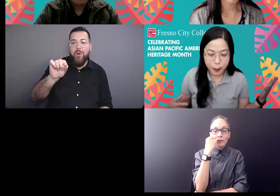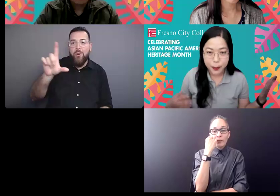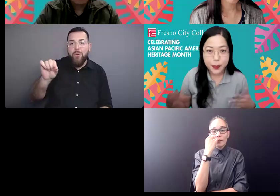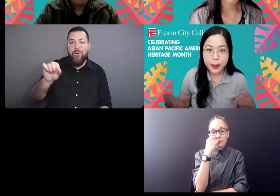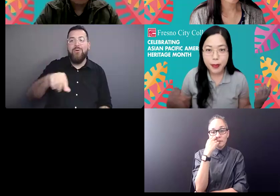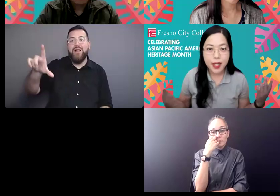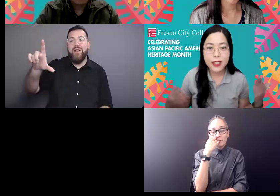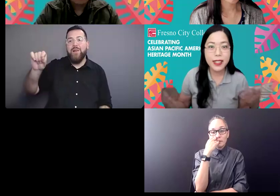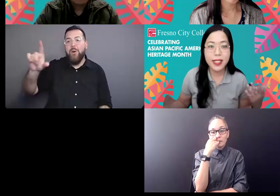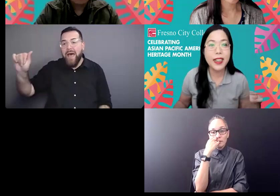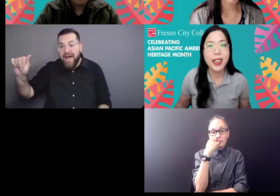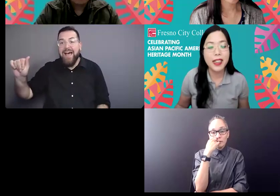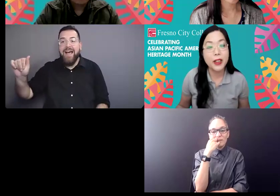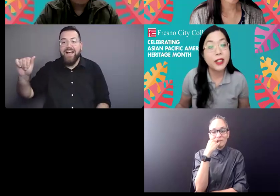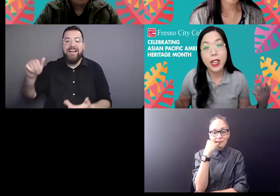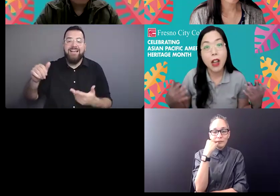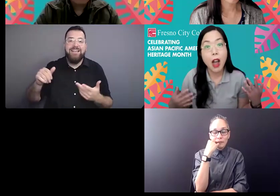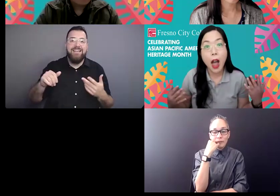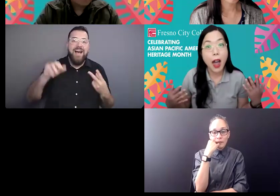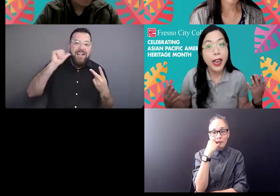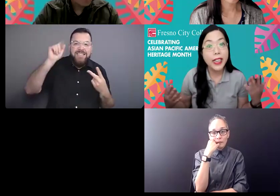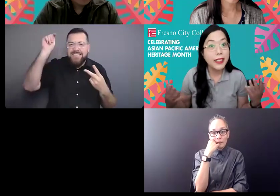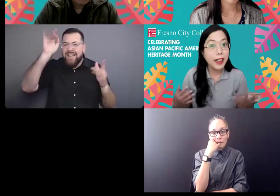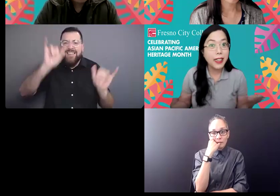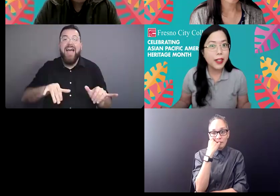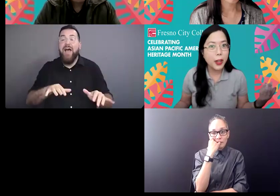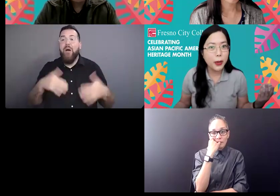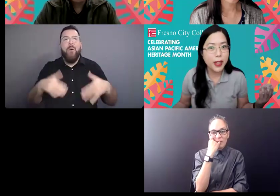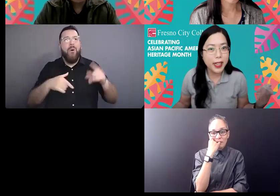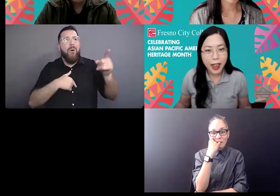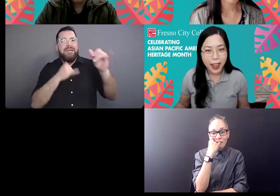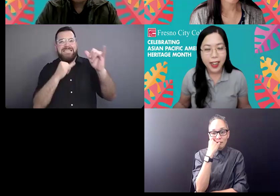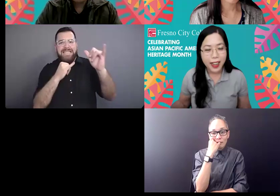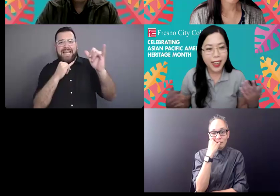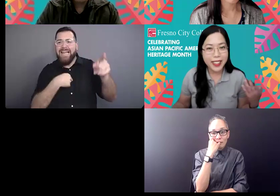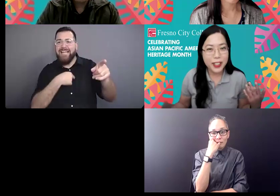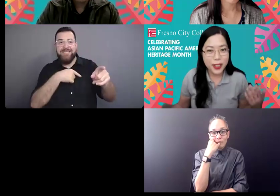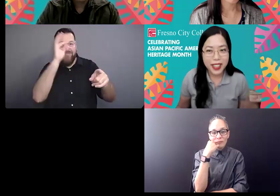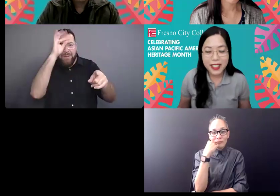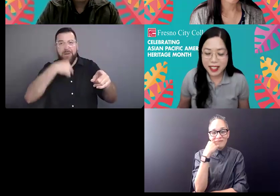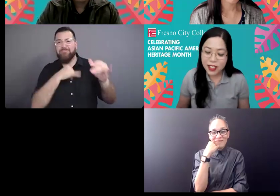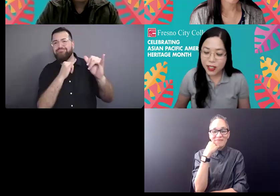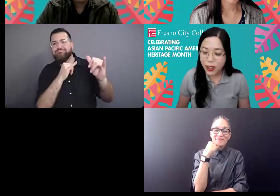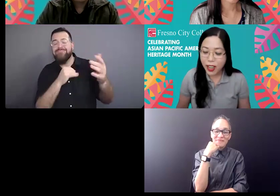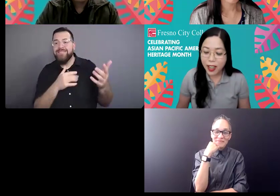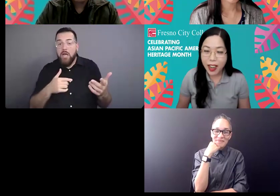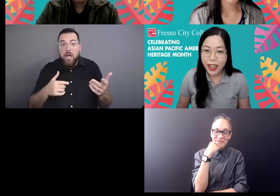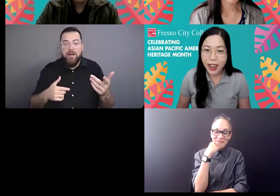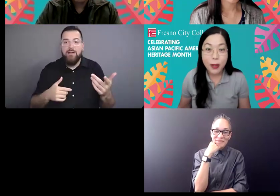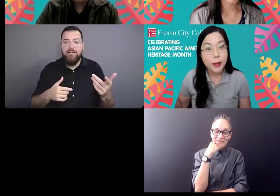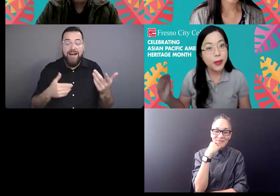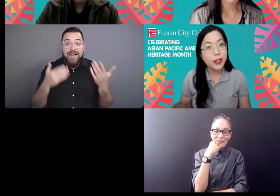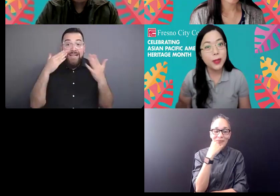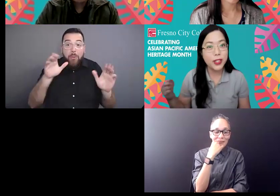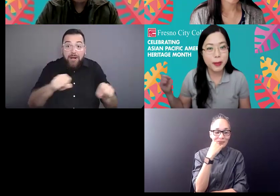grandfather, Tia. And I was like, I did not even know that I could do this. So